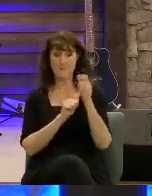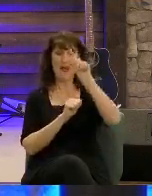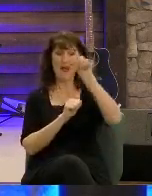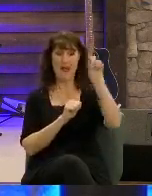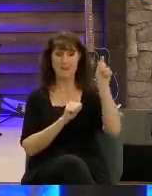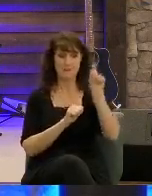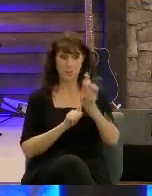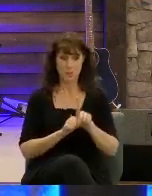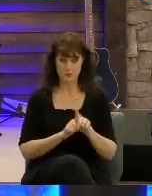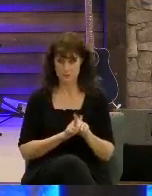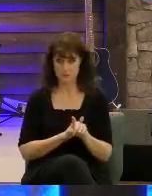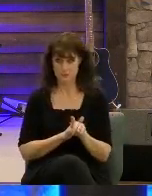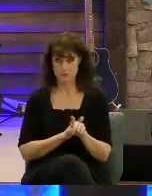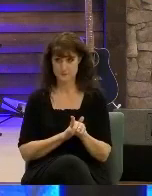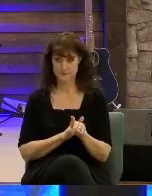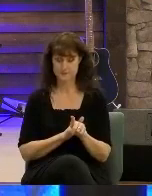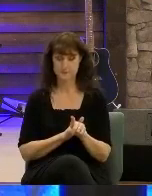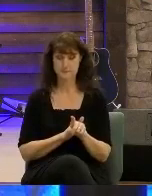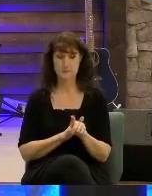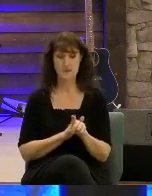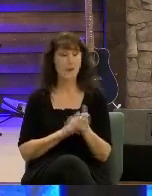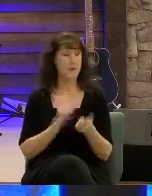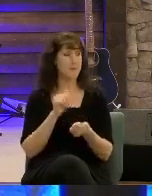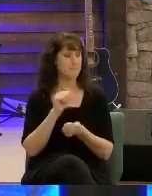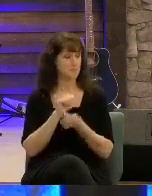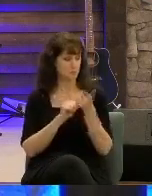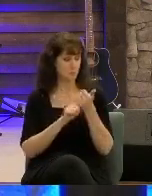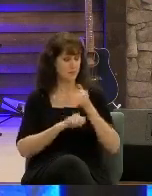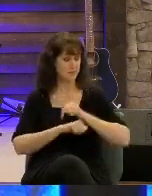question. Okay, and the majority of the time